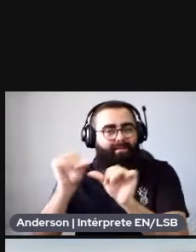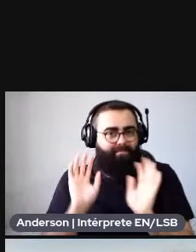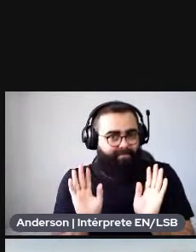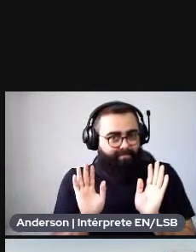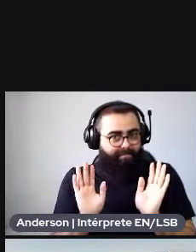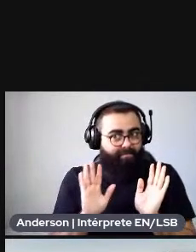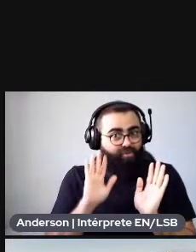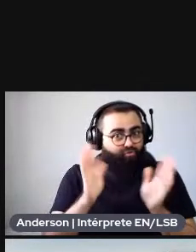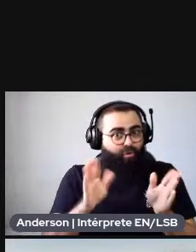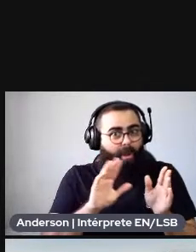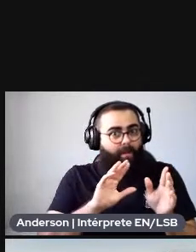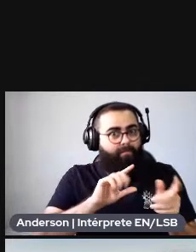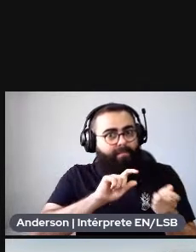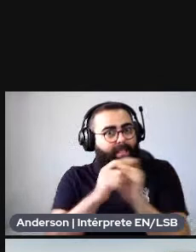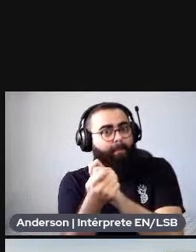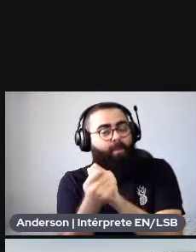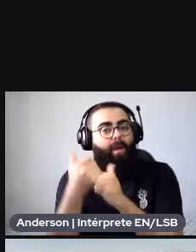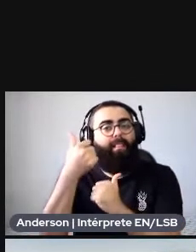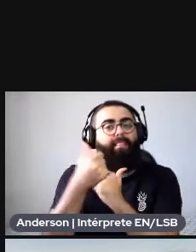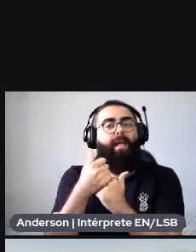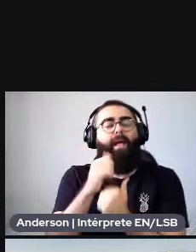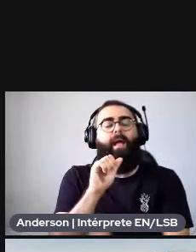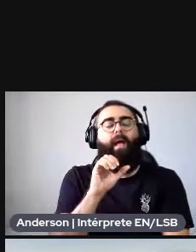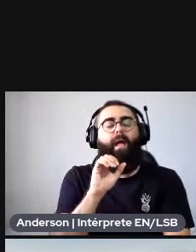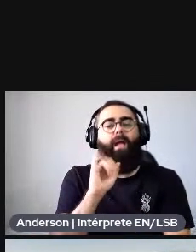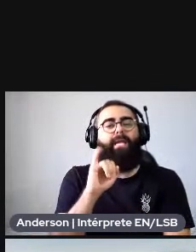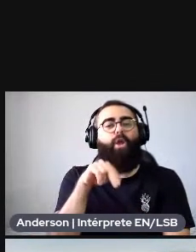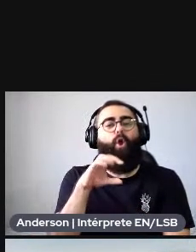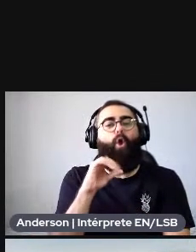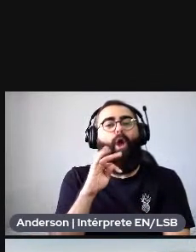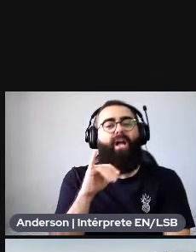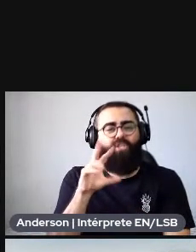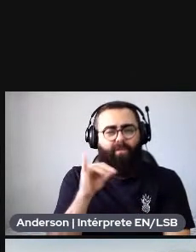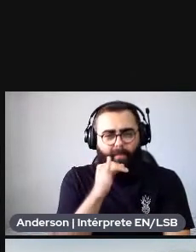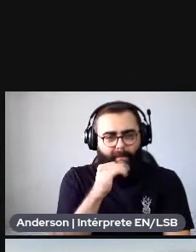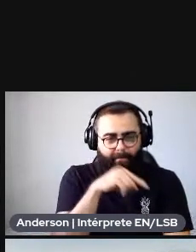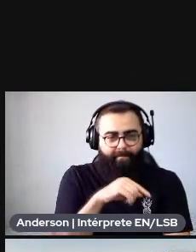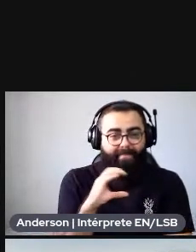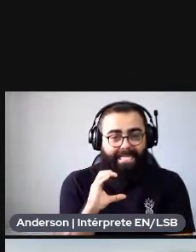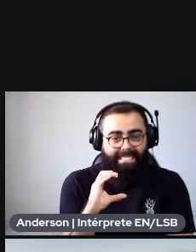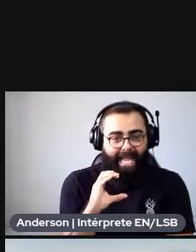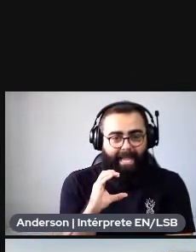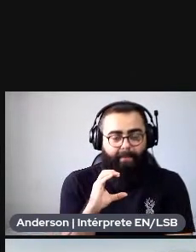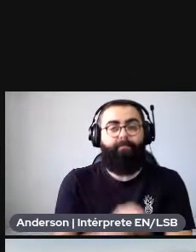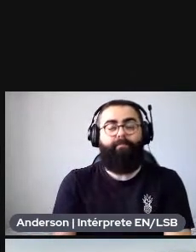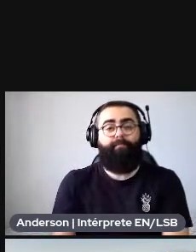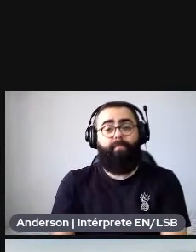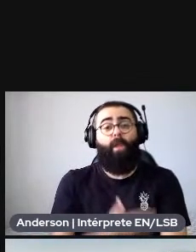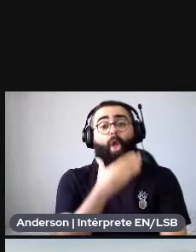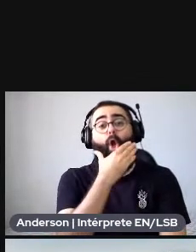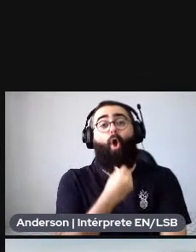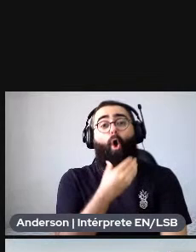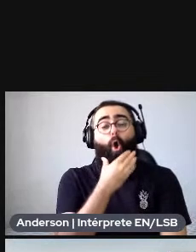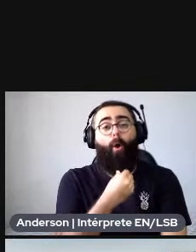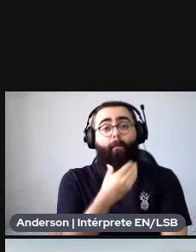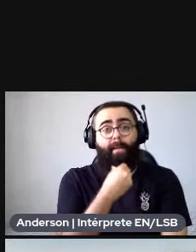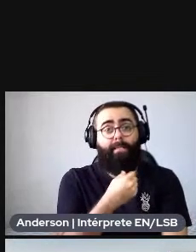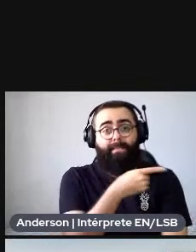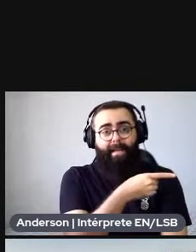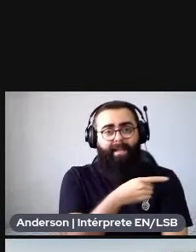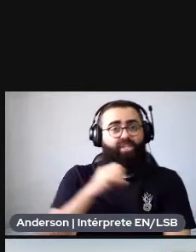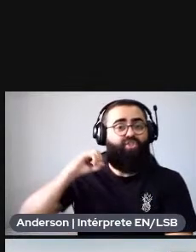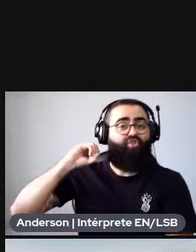example, see, un hombre se arroja a nadar en ese lago. So a man throws himself to swim in the